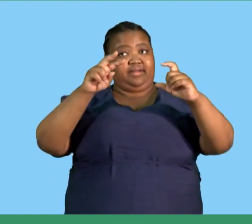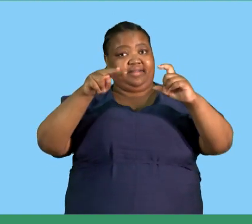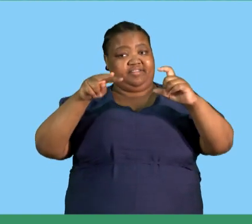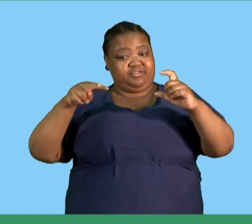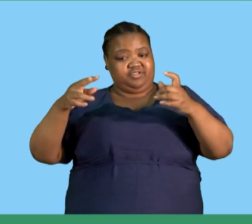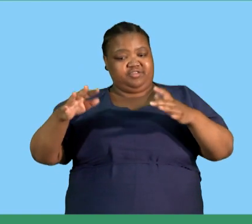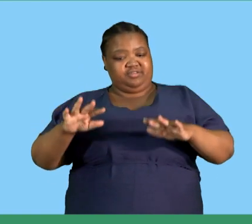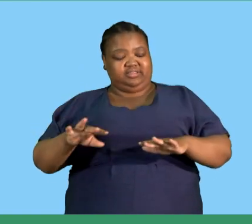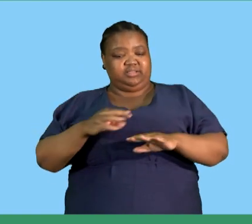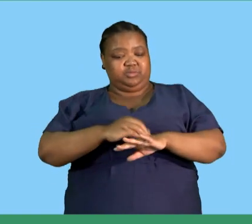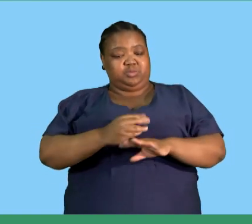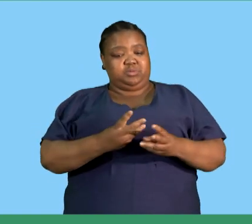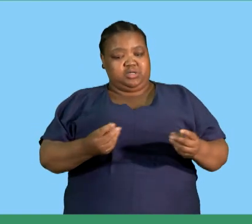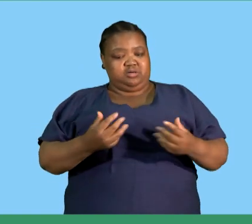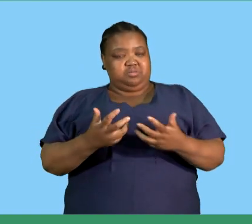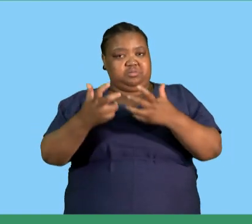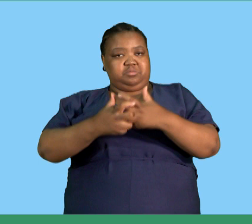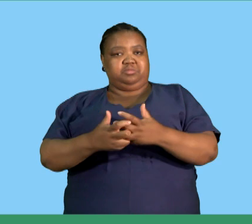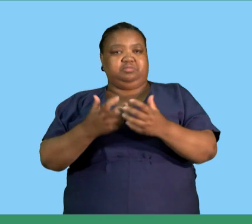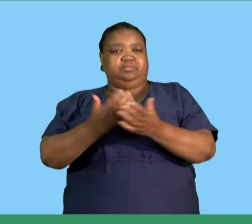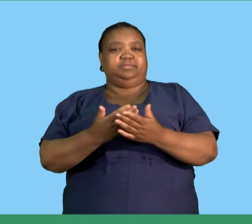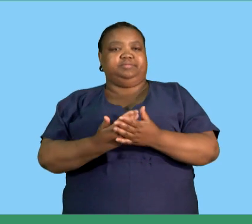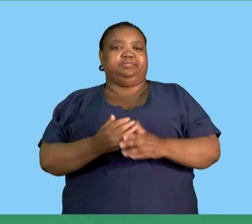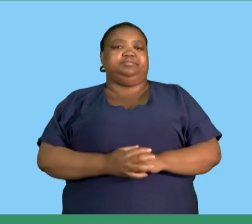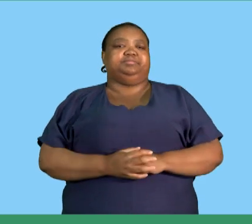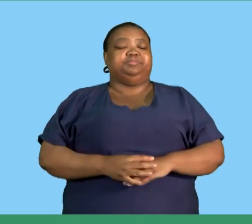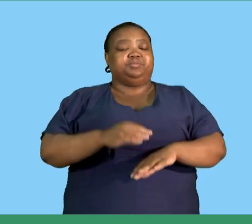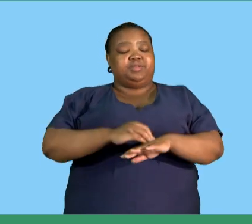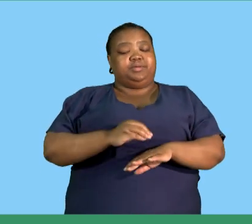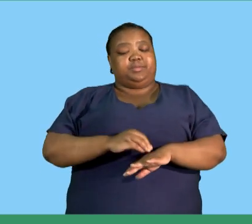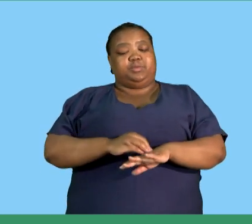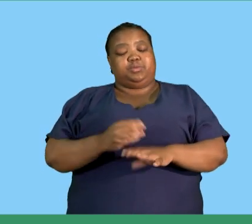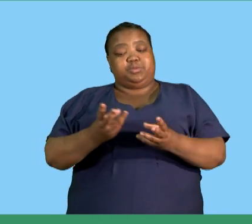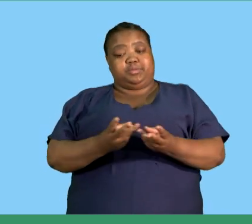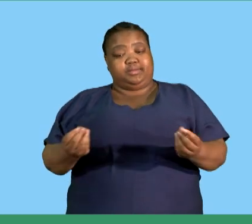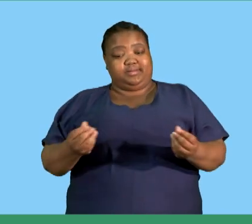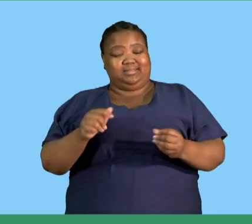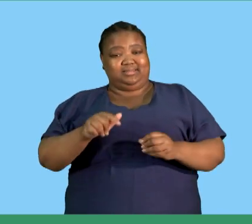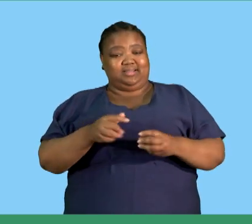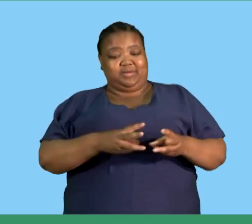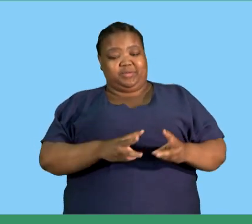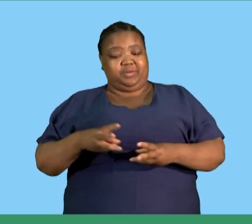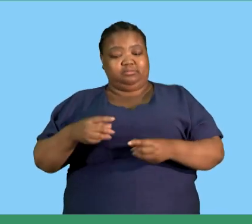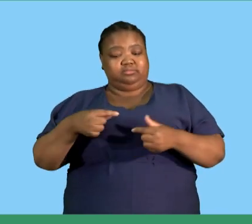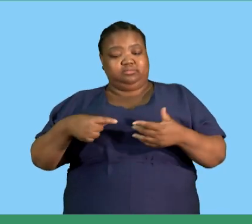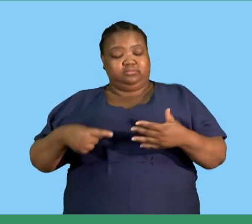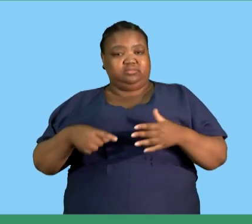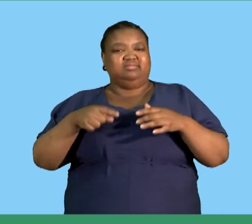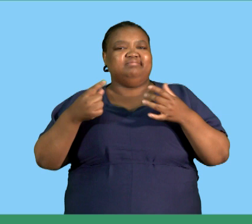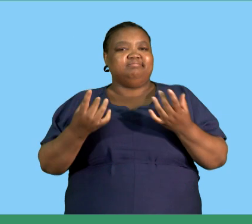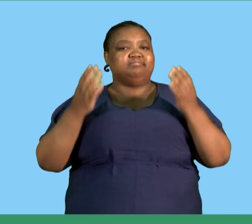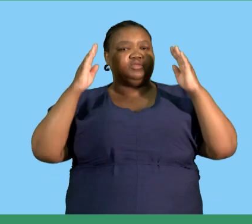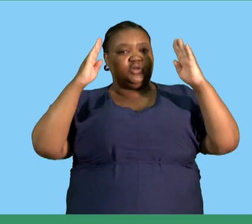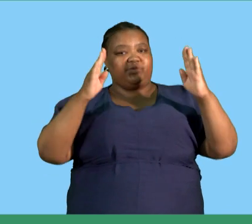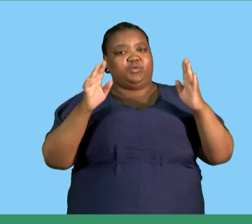studies. You should be able to identify the following problem-solving techniques from the given scenarios.